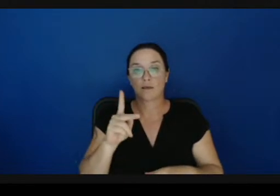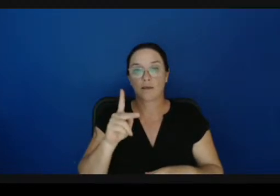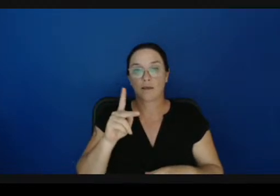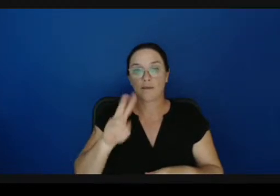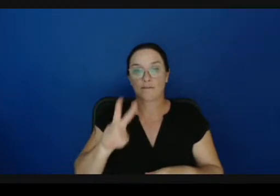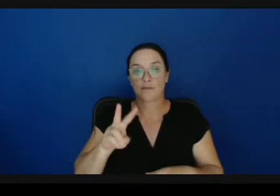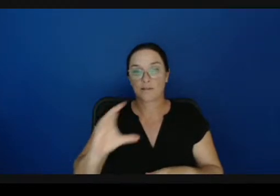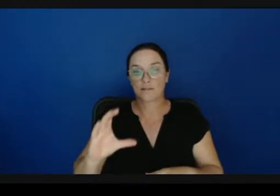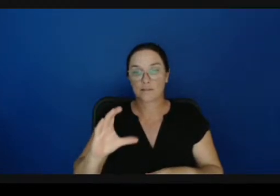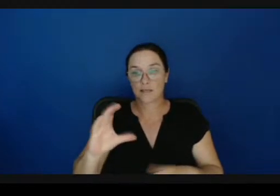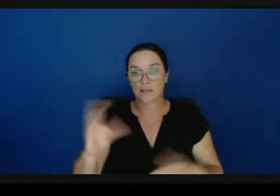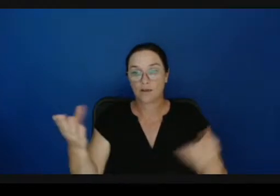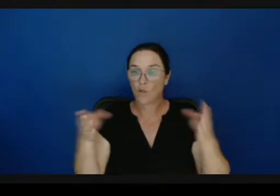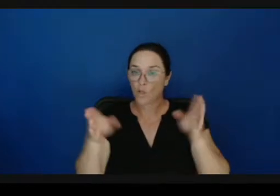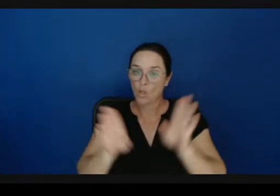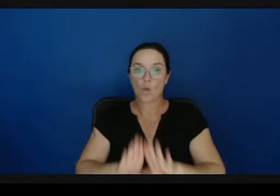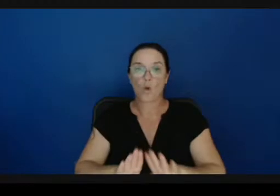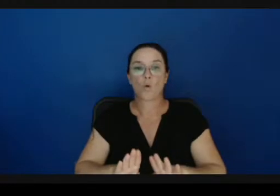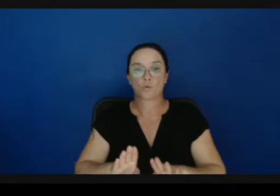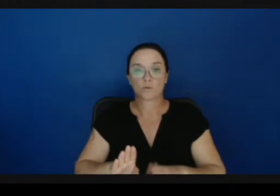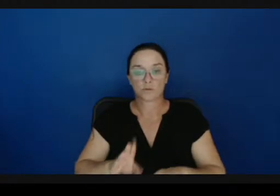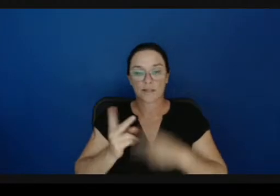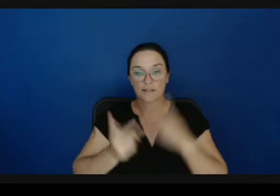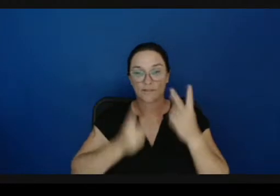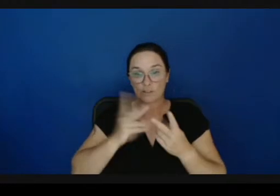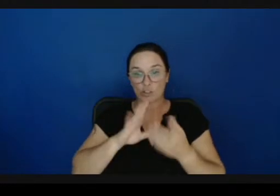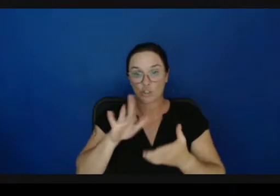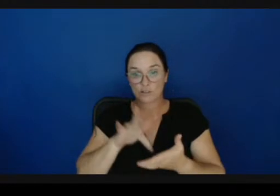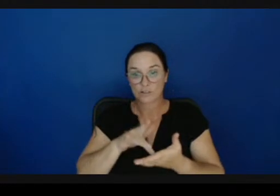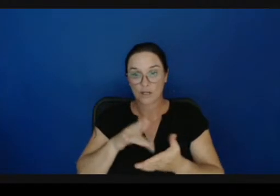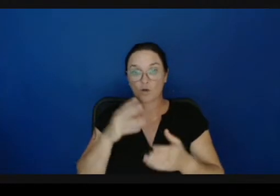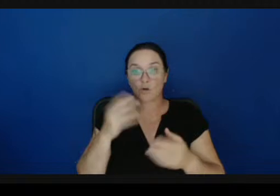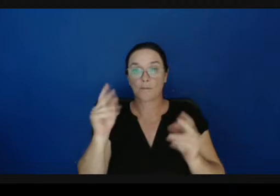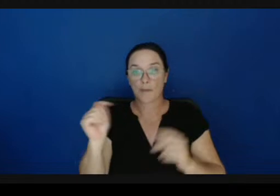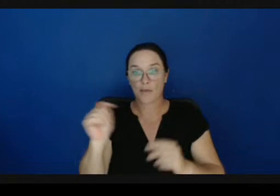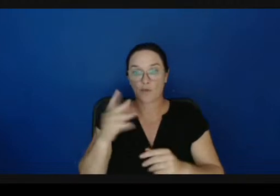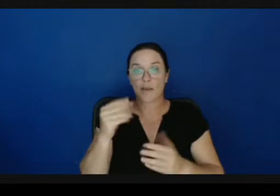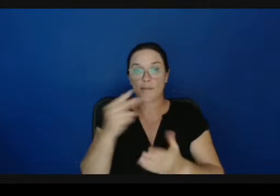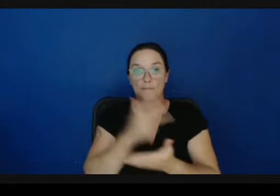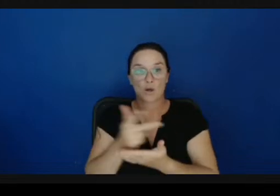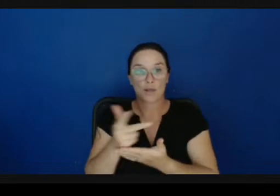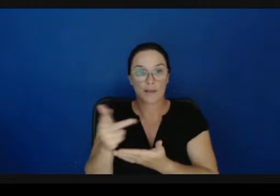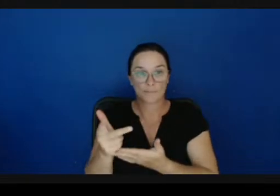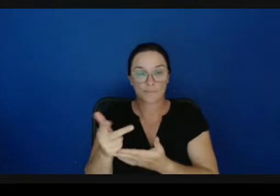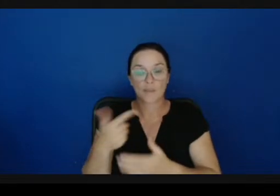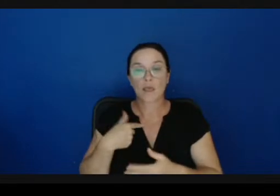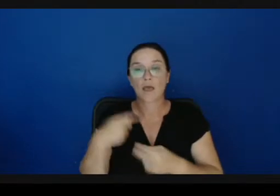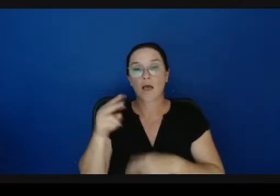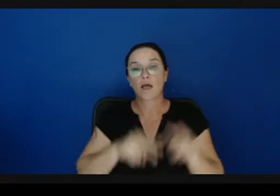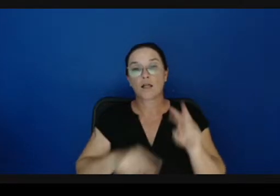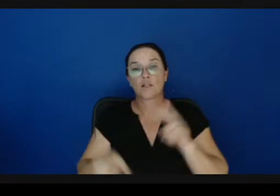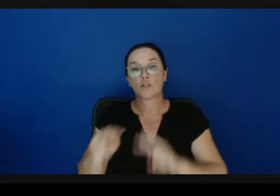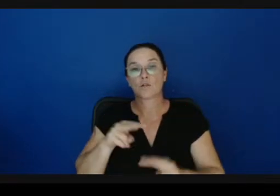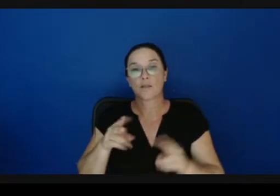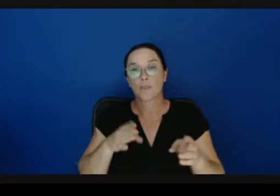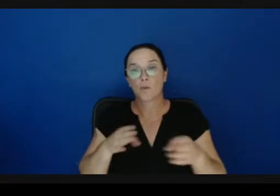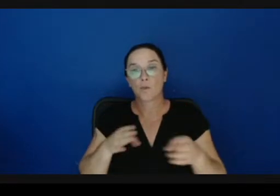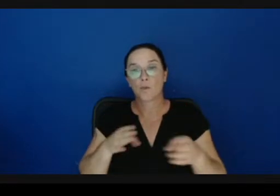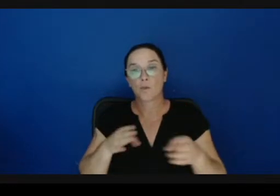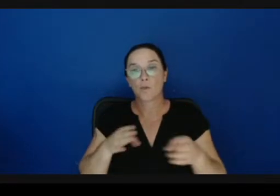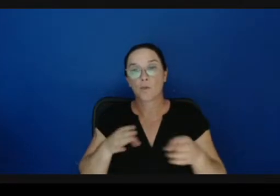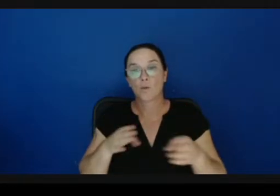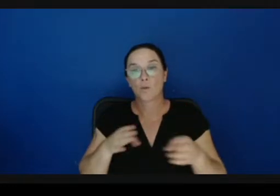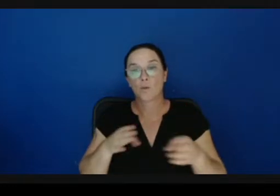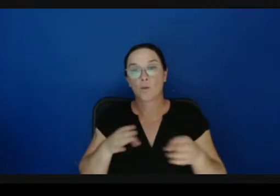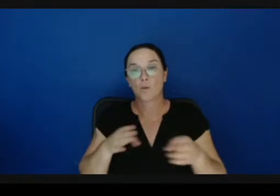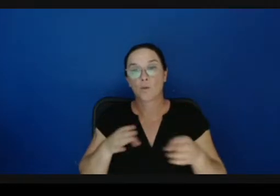January 5th. That's the visitor center, restrooms, and parking area. I did take a look at the roads. This is the road